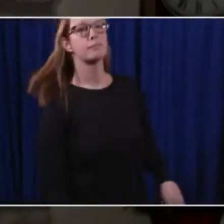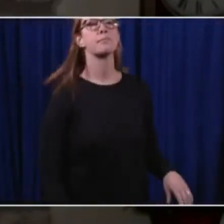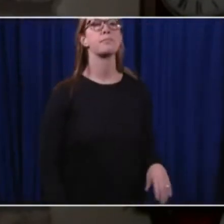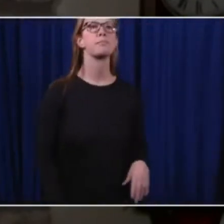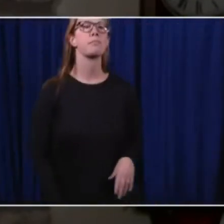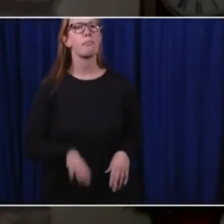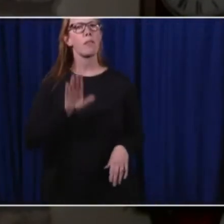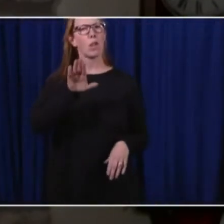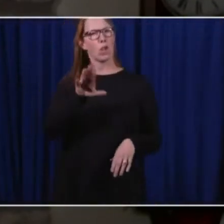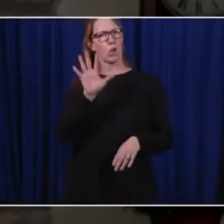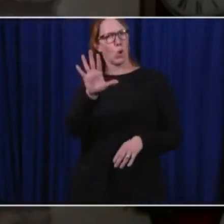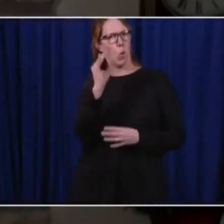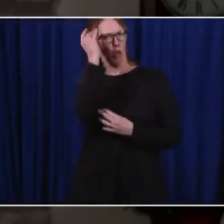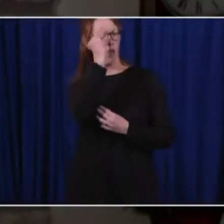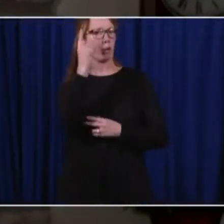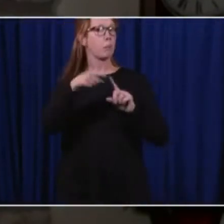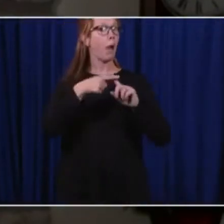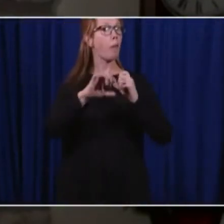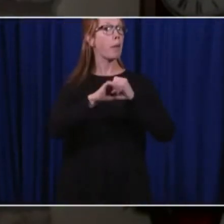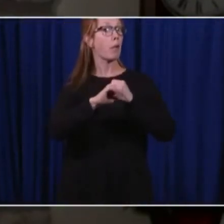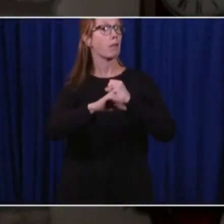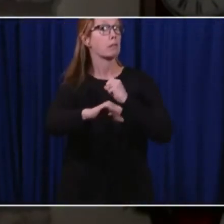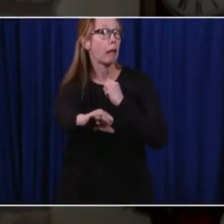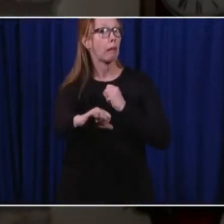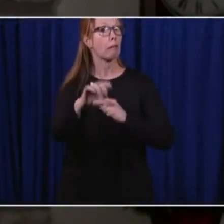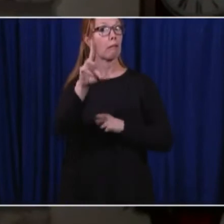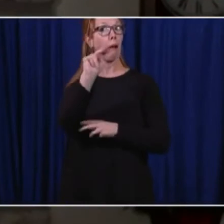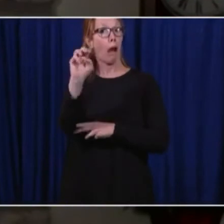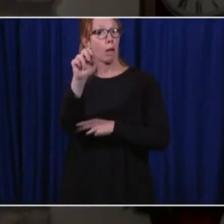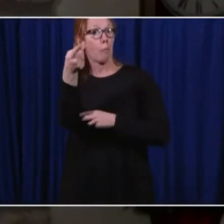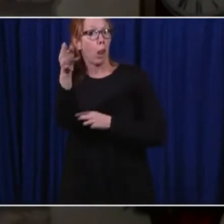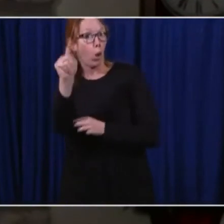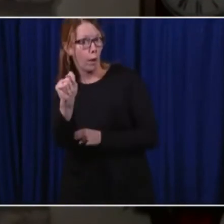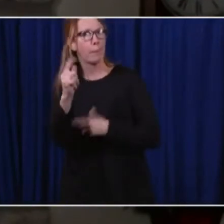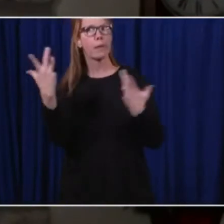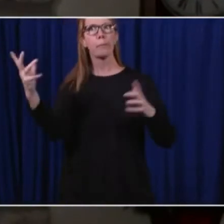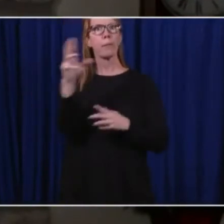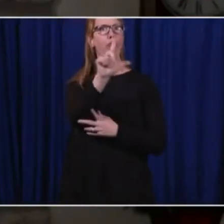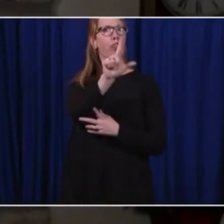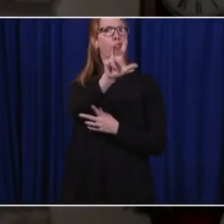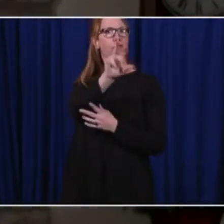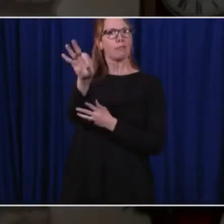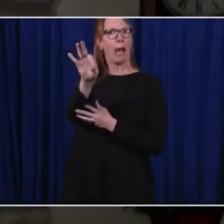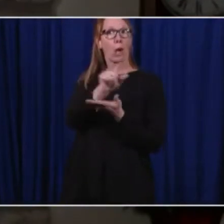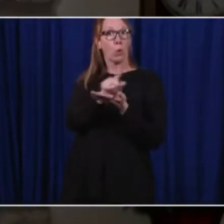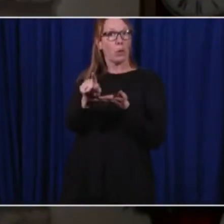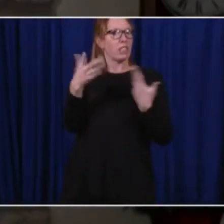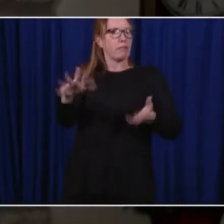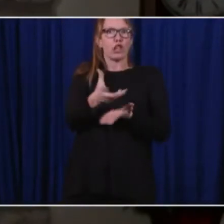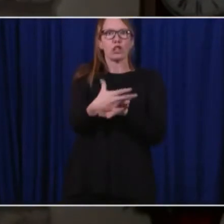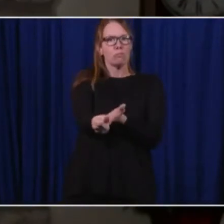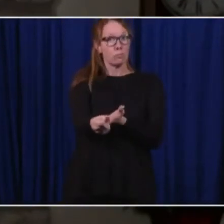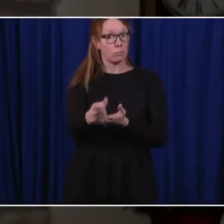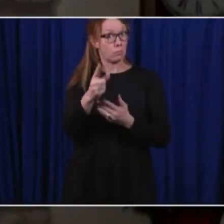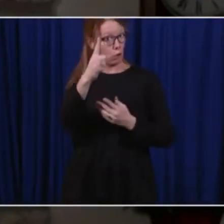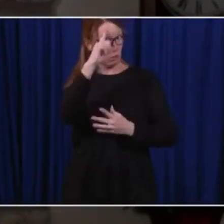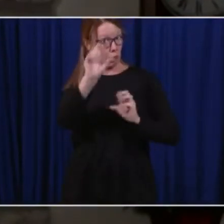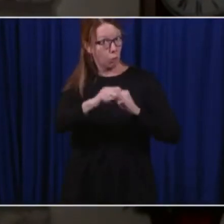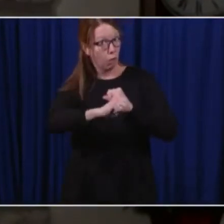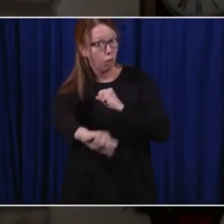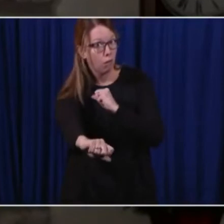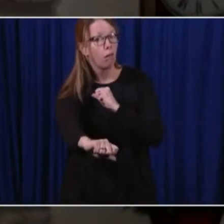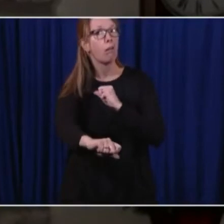perhaps extending unemployment benefits for Ohioans who've exhausted their 39 weeks of pandemic unemployment assistance. And also,